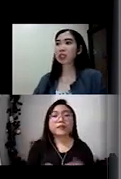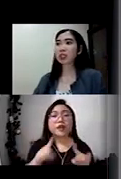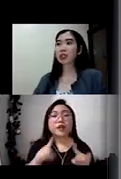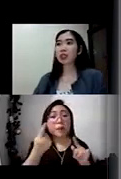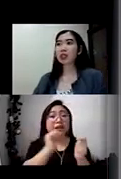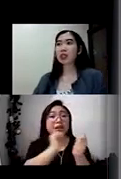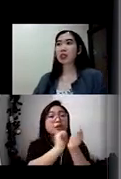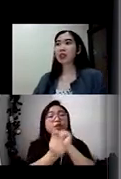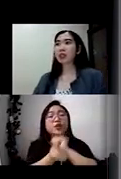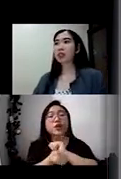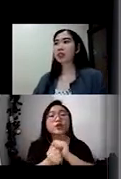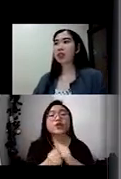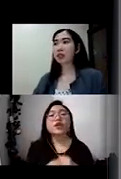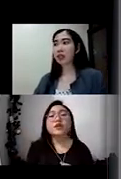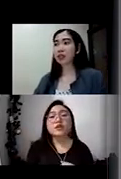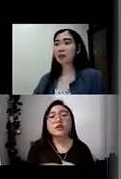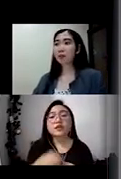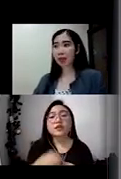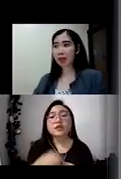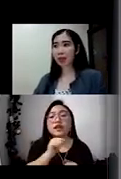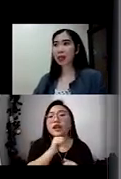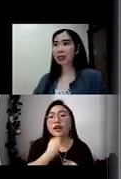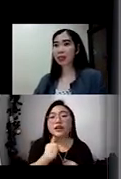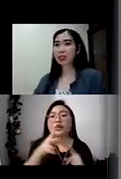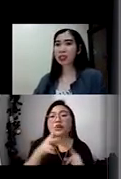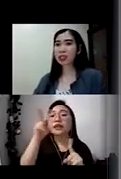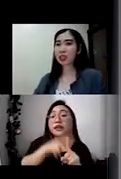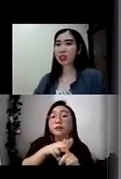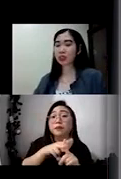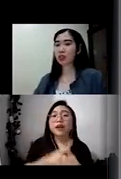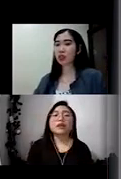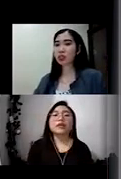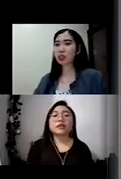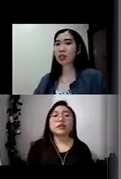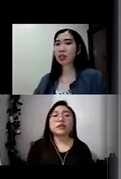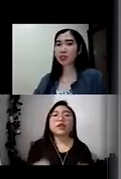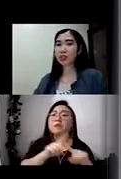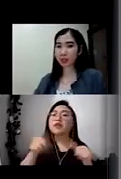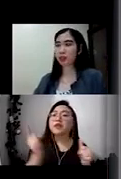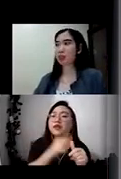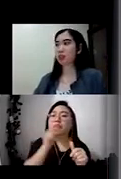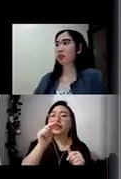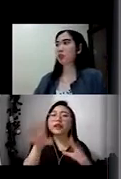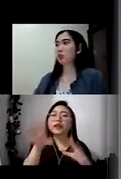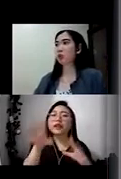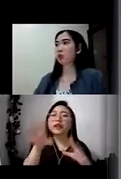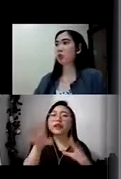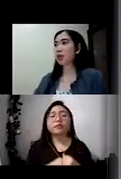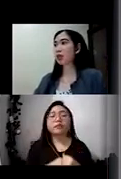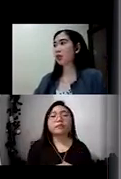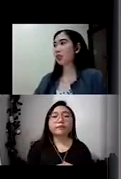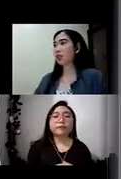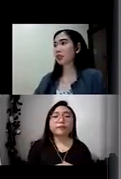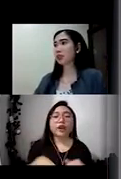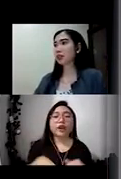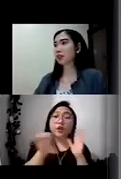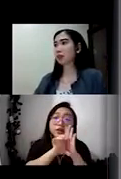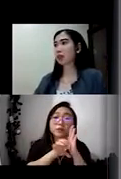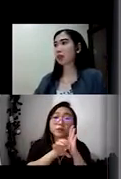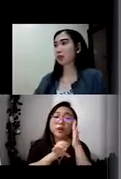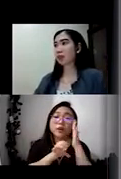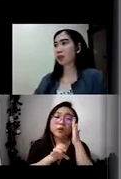changes is not yet applied unless it is checked or it is accepted. So, kunyari, this is